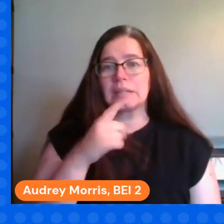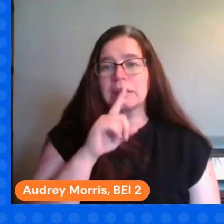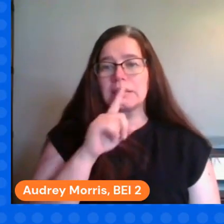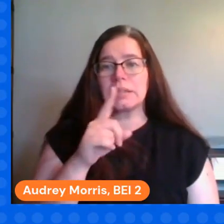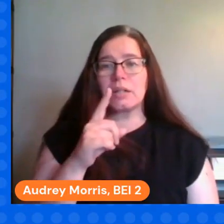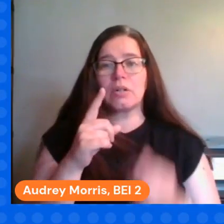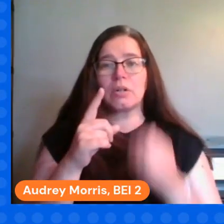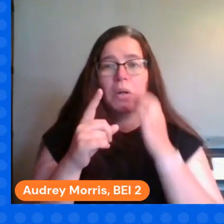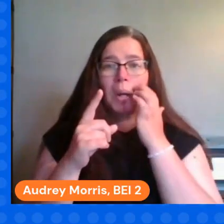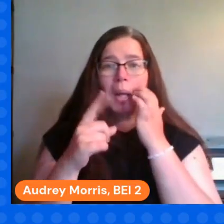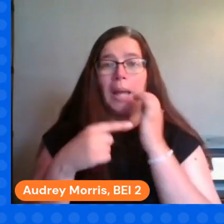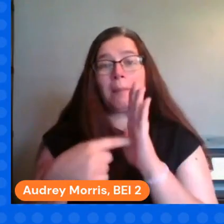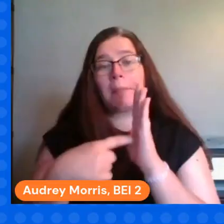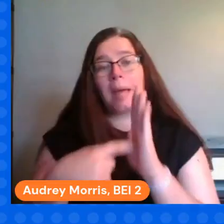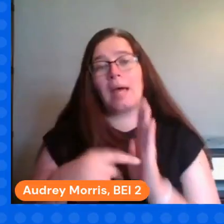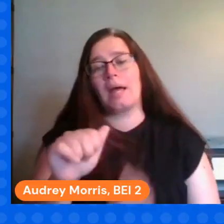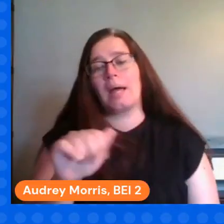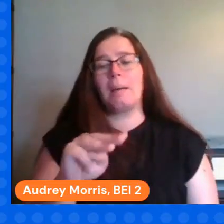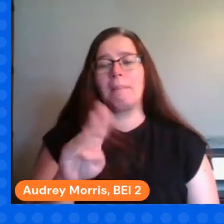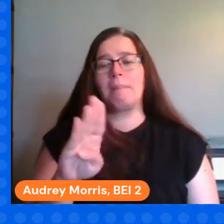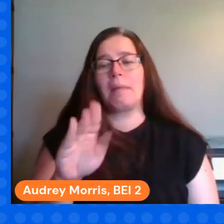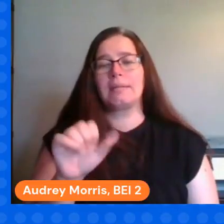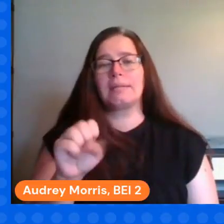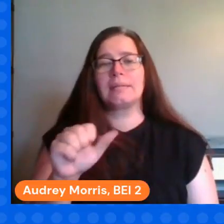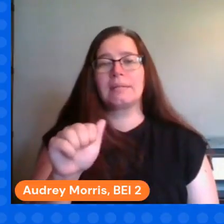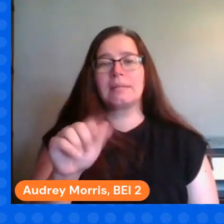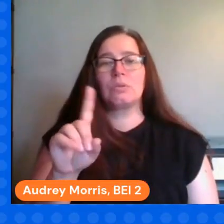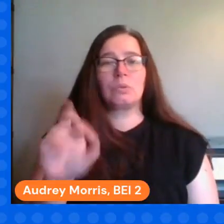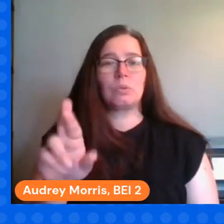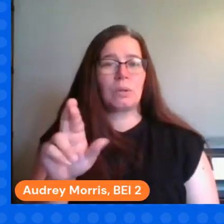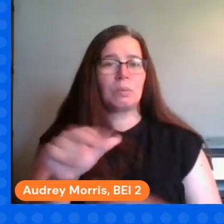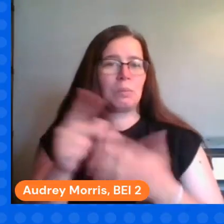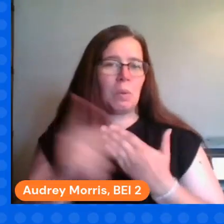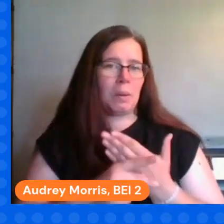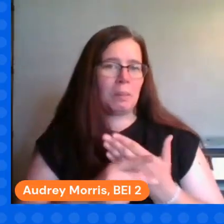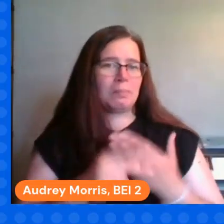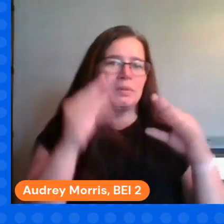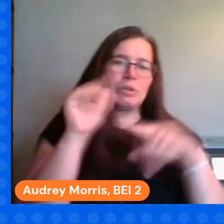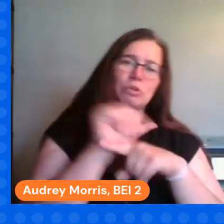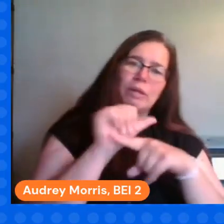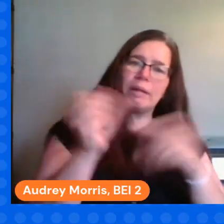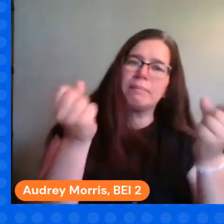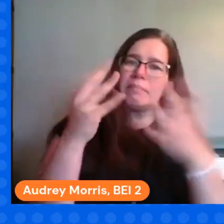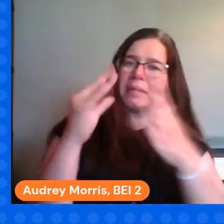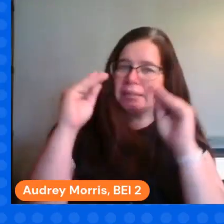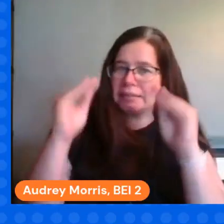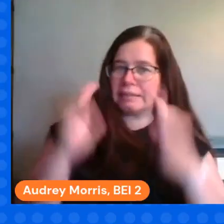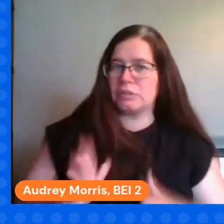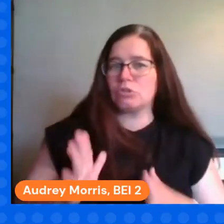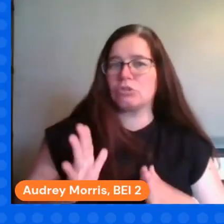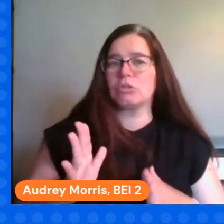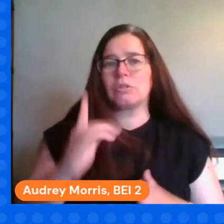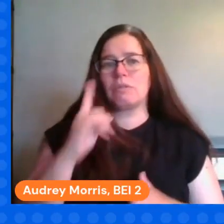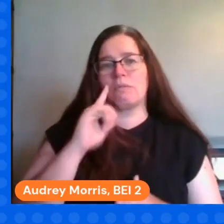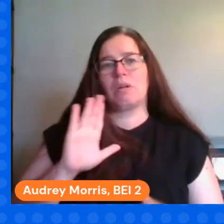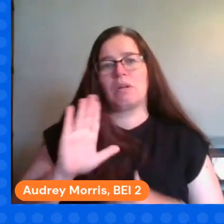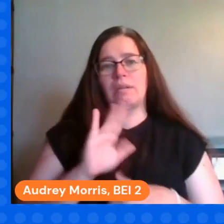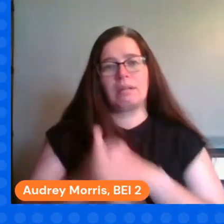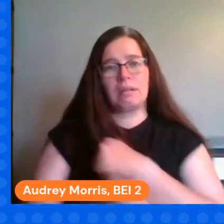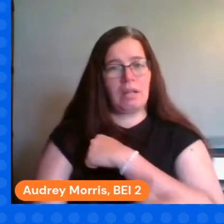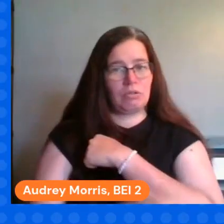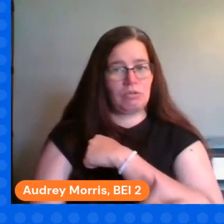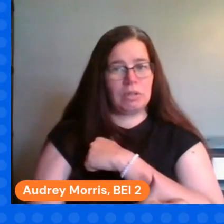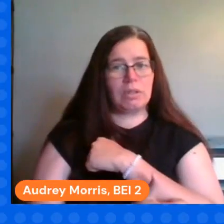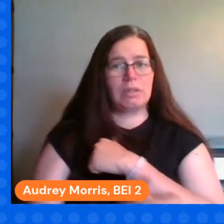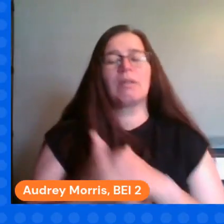Like, I'm training a lot of teachers, they said, in OctoStudio in my country. And I think it's all about